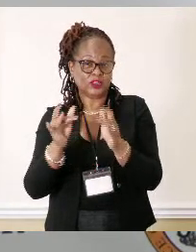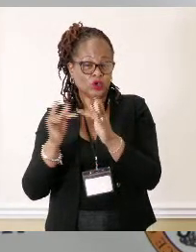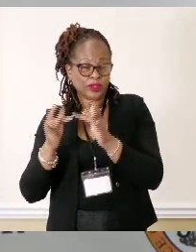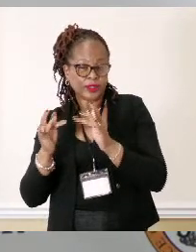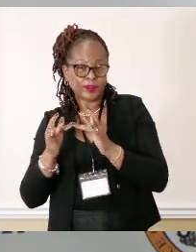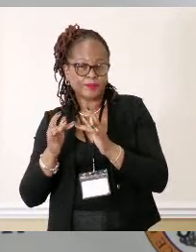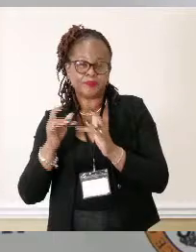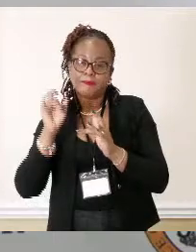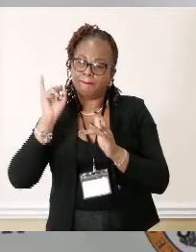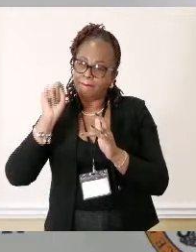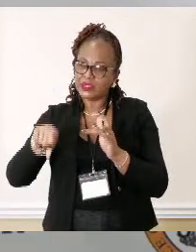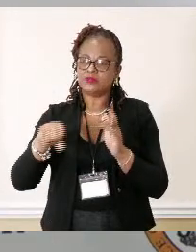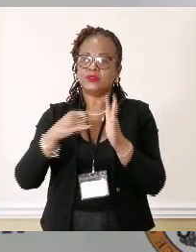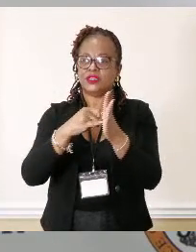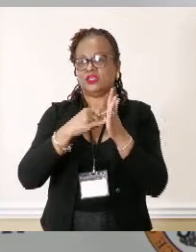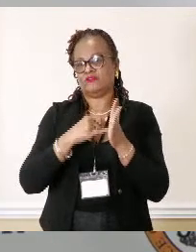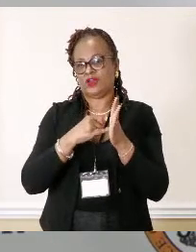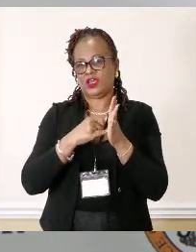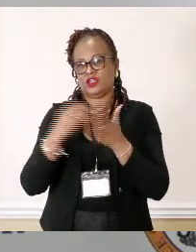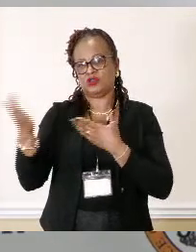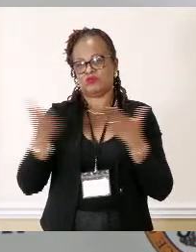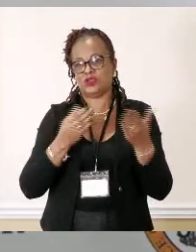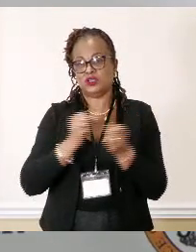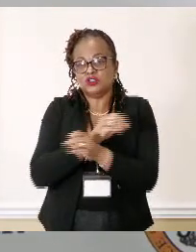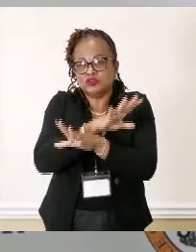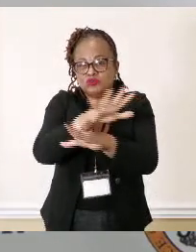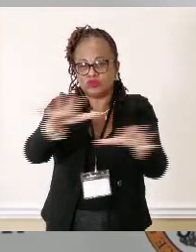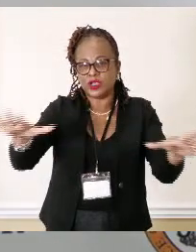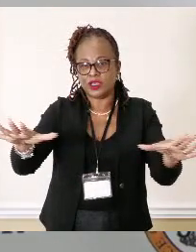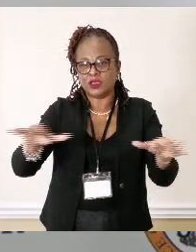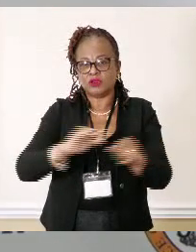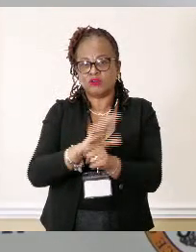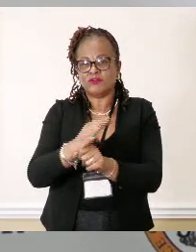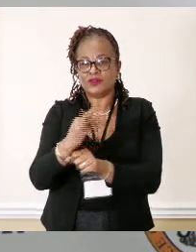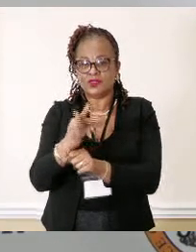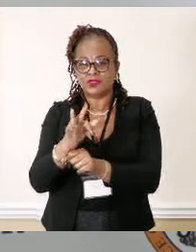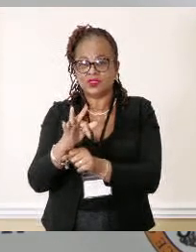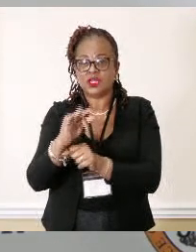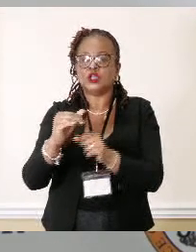be identified to bring the spread of COVID-19